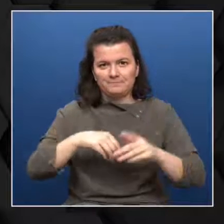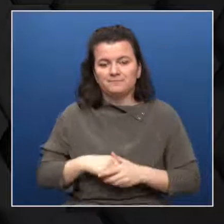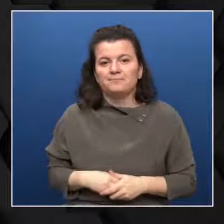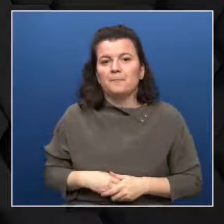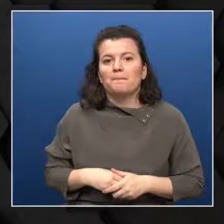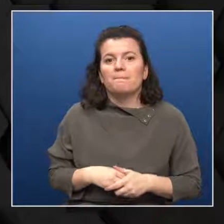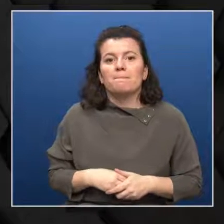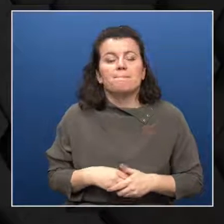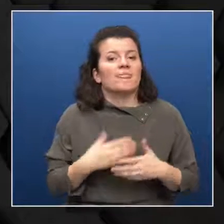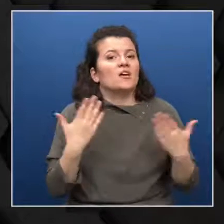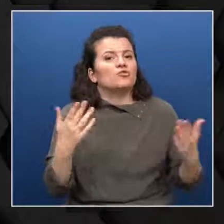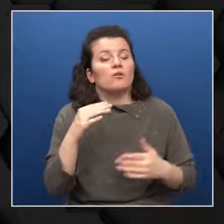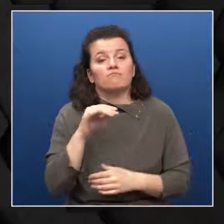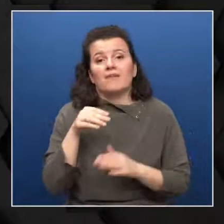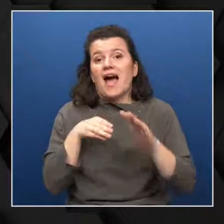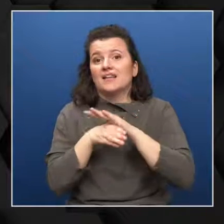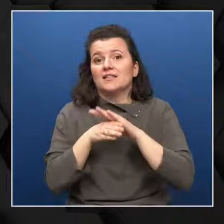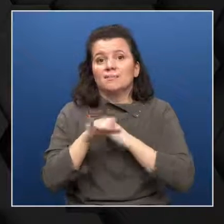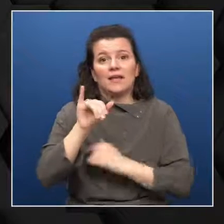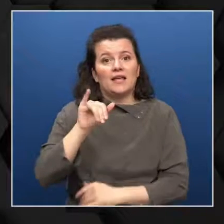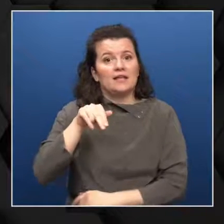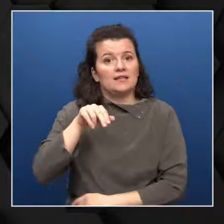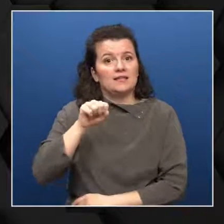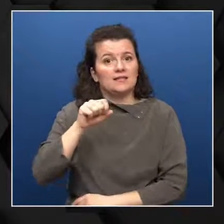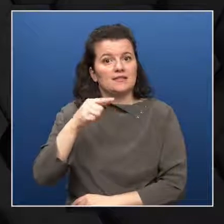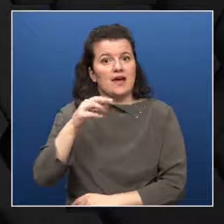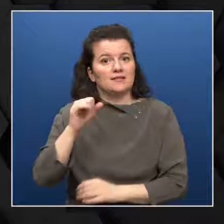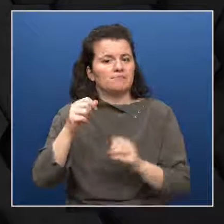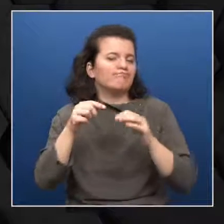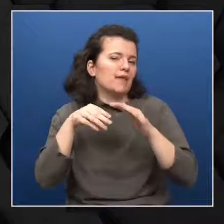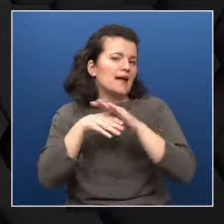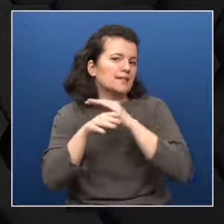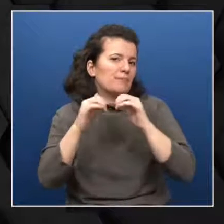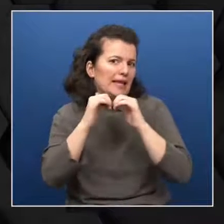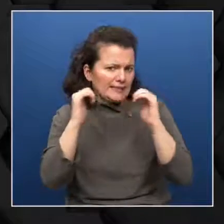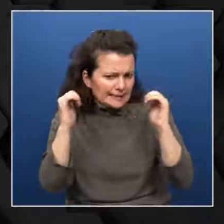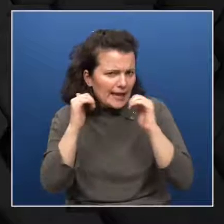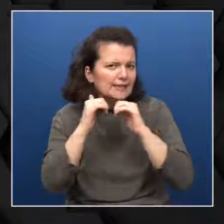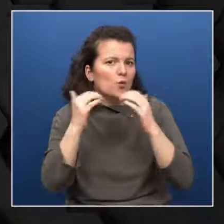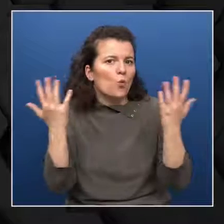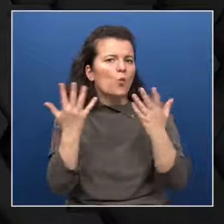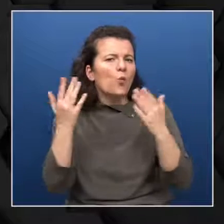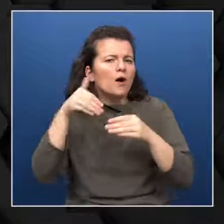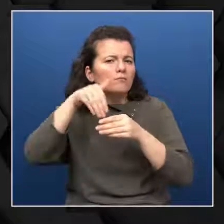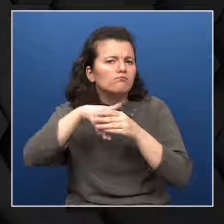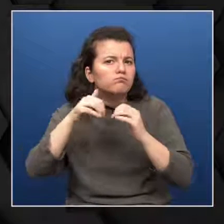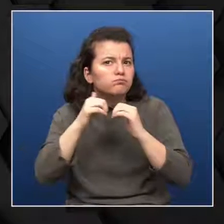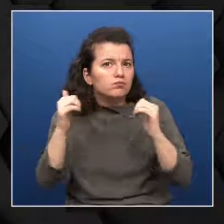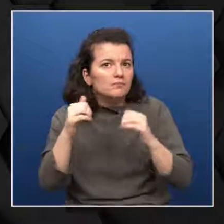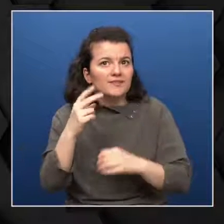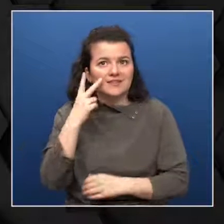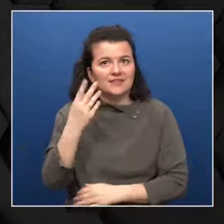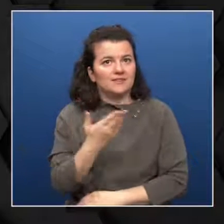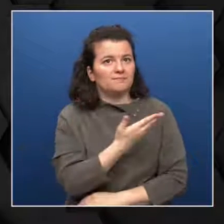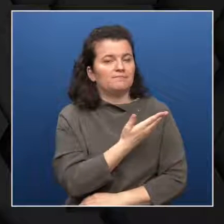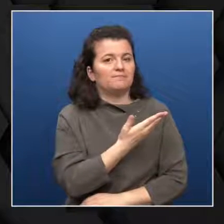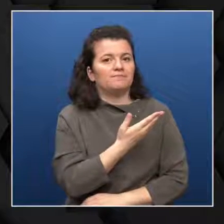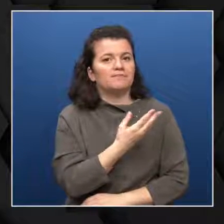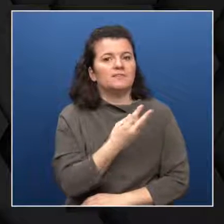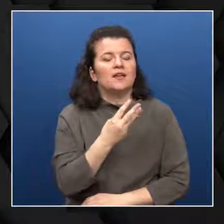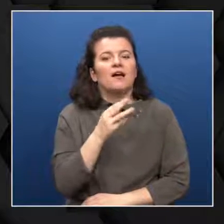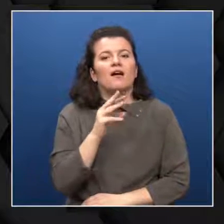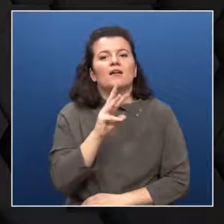Insights does, you should be able to see my screen. So this is a screen, and it's w3.org, and it's a bad and a